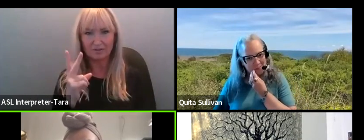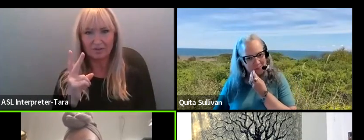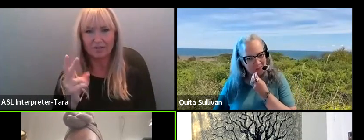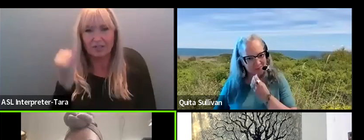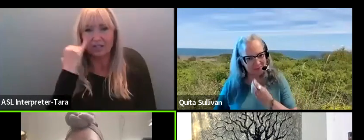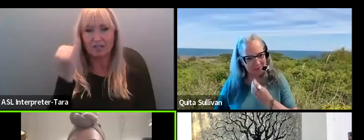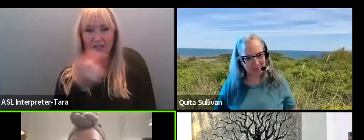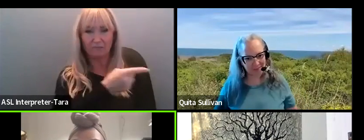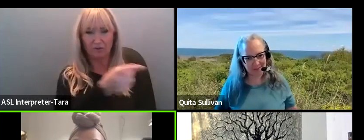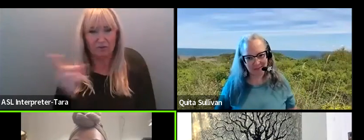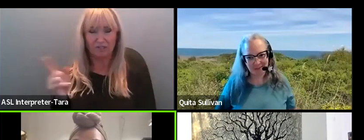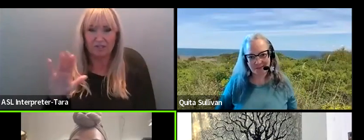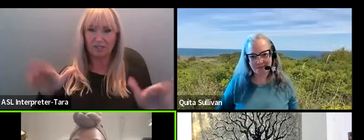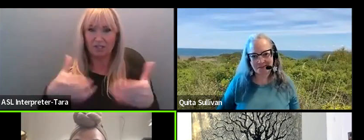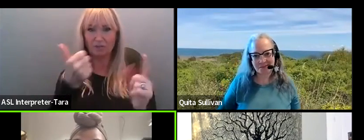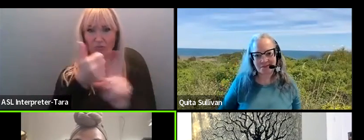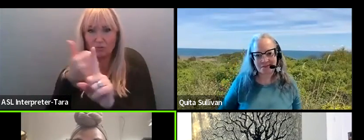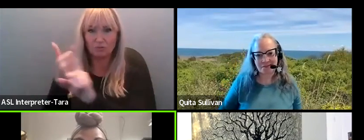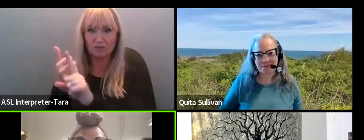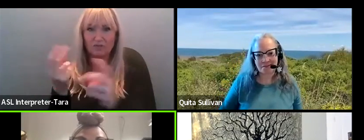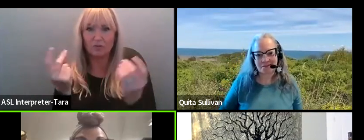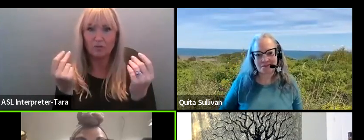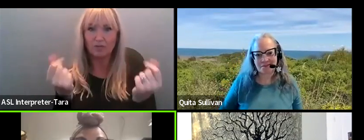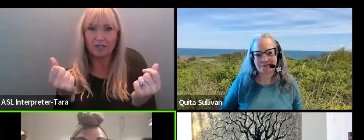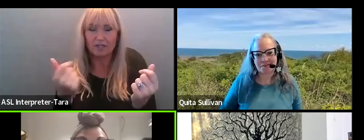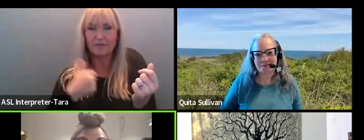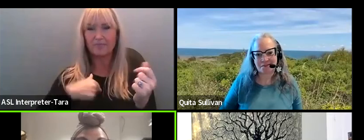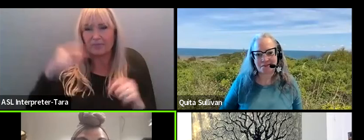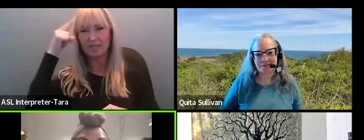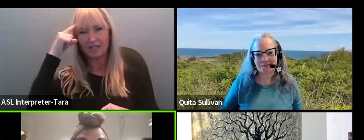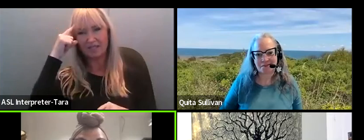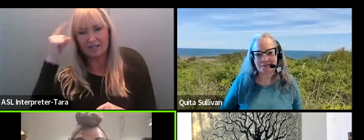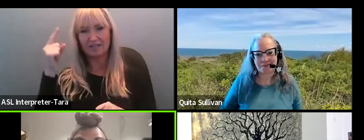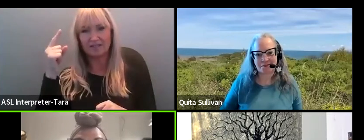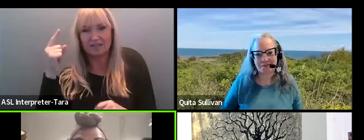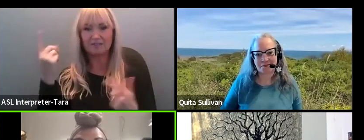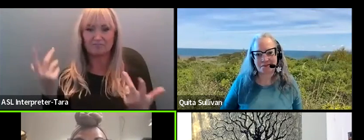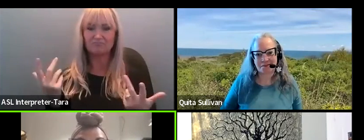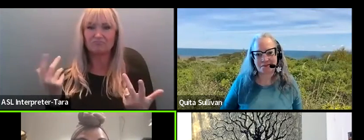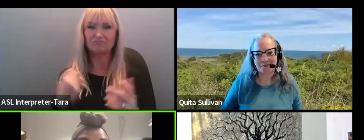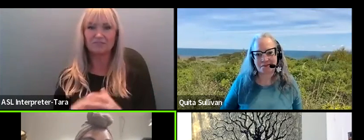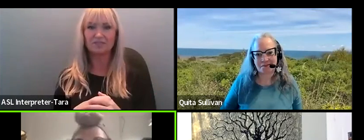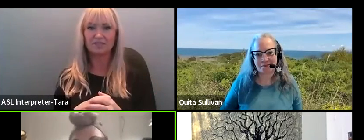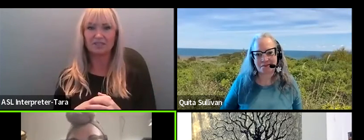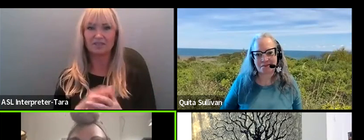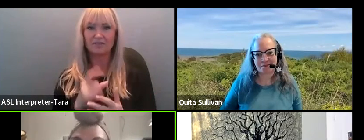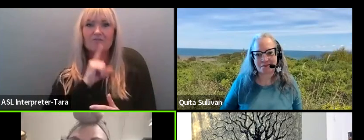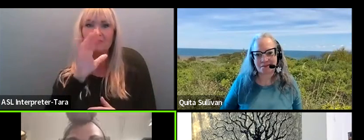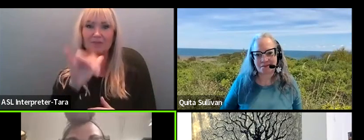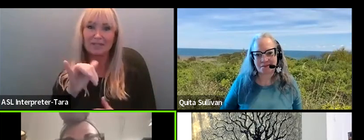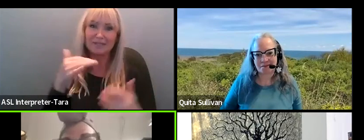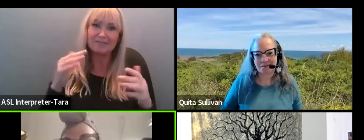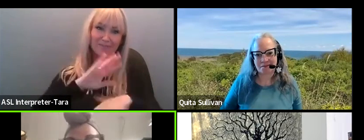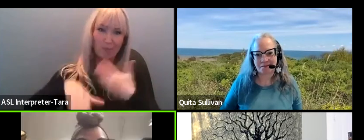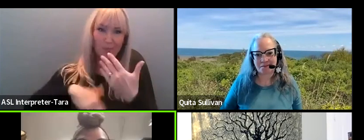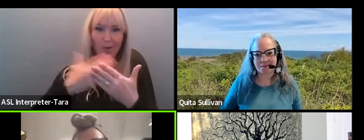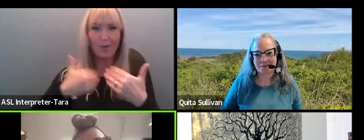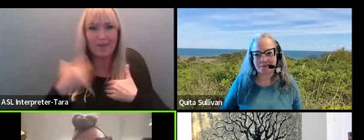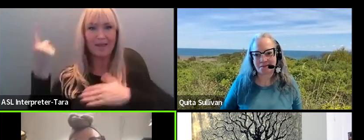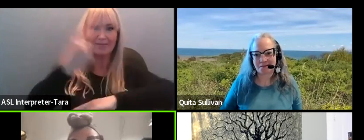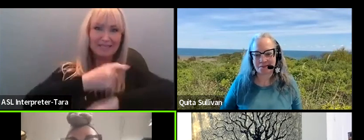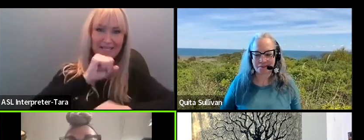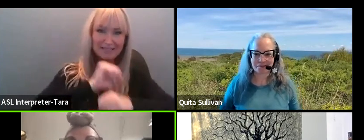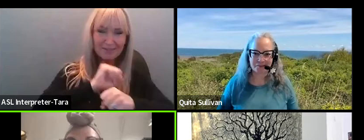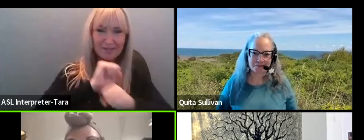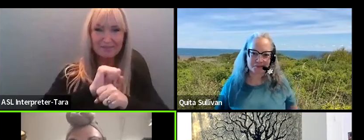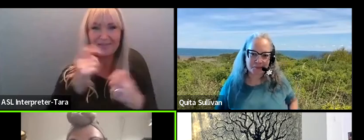could introduce yourselves really quickly. I think the reality is too that we all have day jobs. We all like